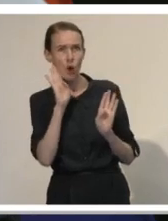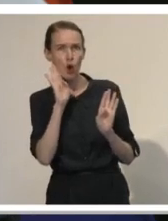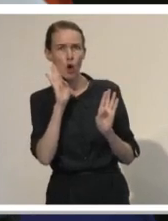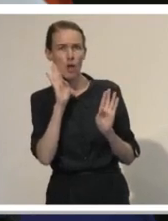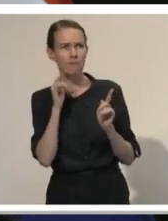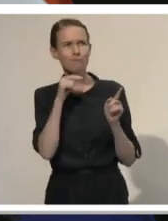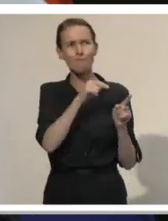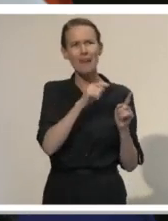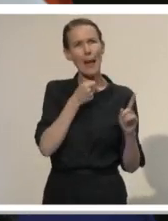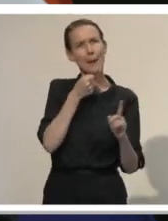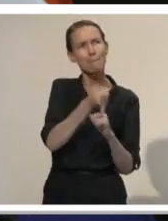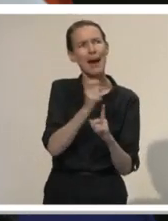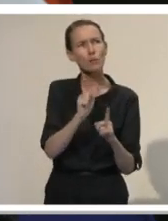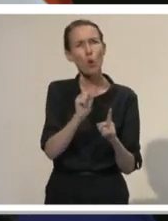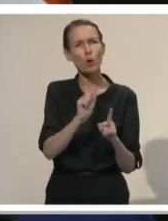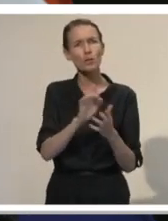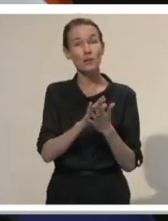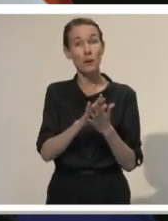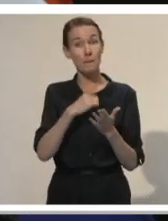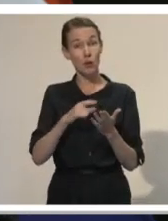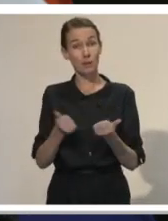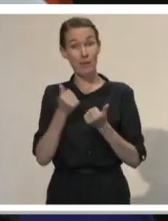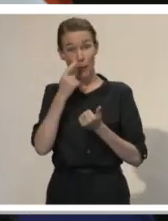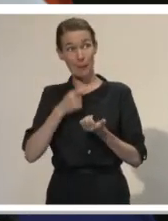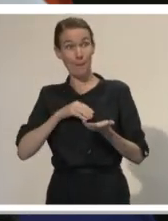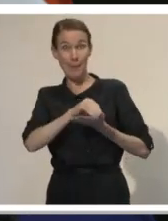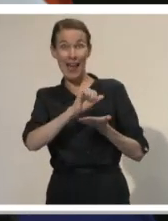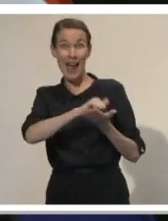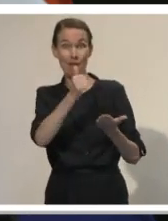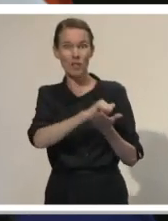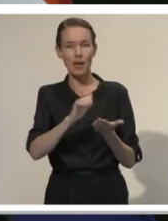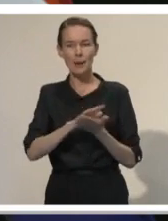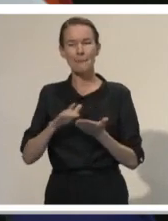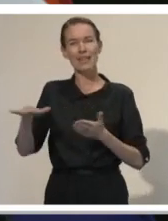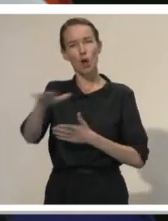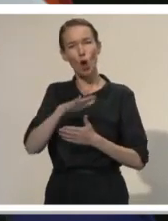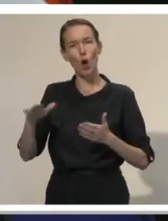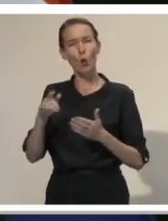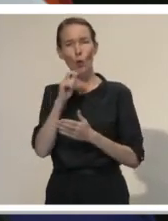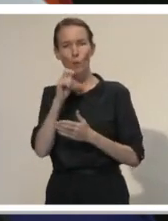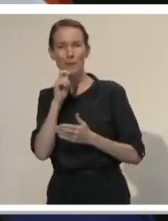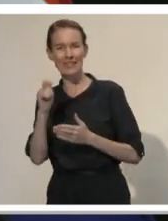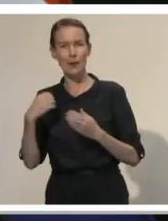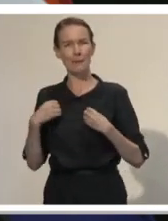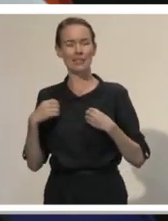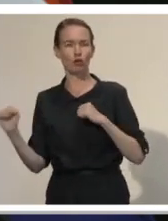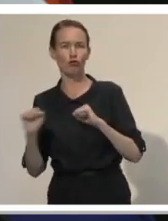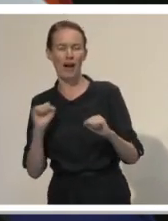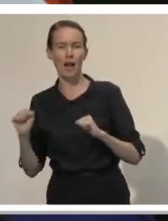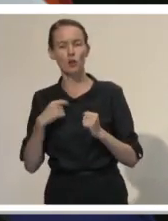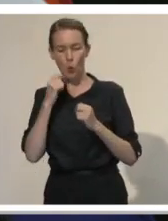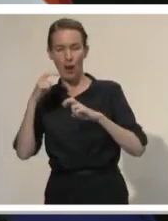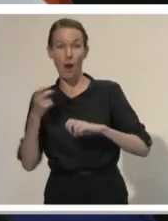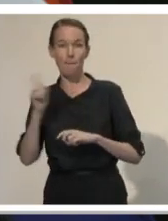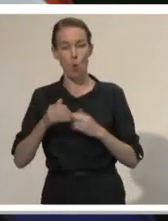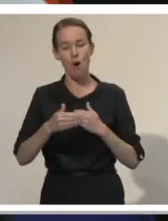the board, to make sure that we're informed when we look at the issues such as what the Australians are doing at the moment. We expect that second tranche,